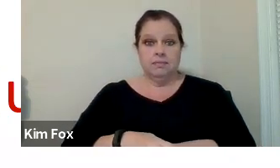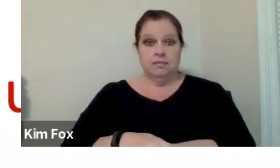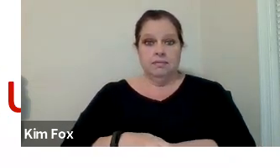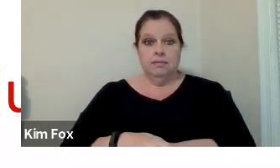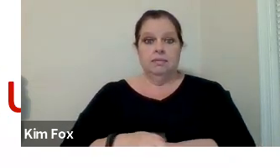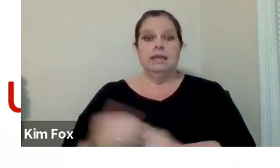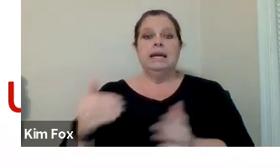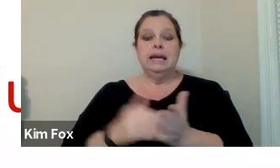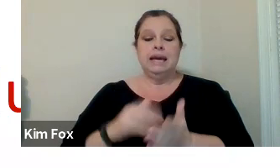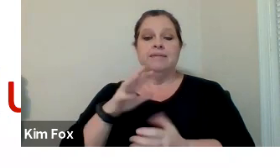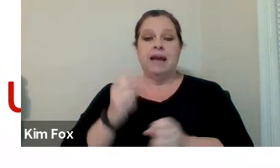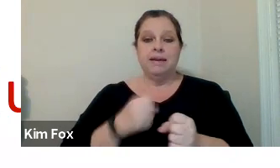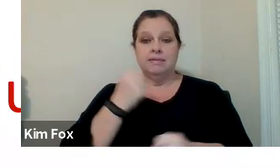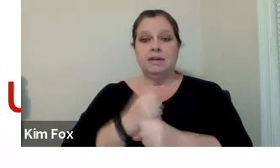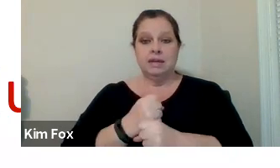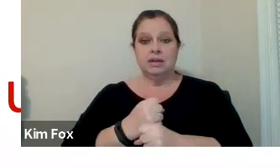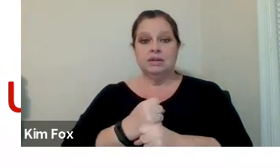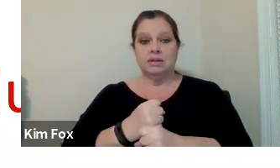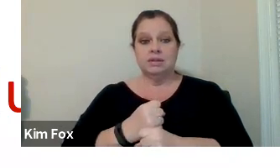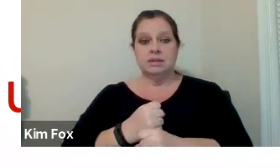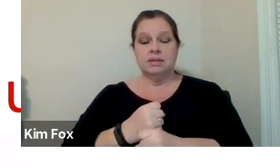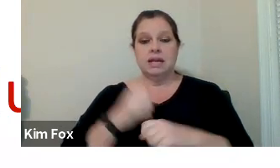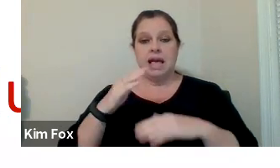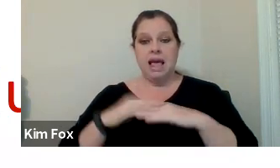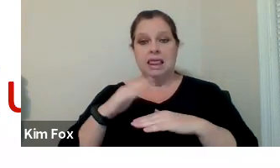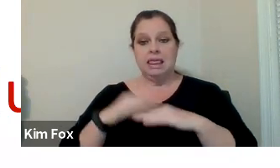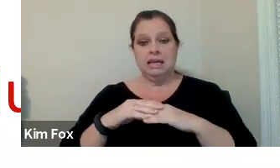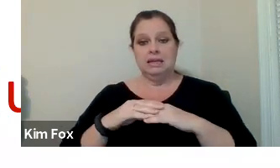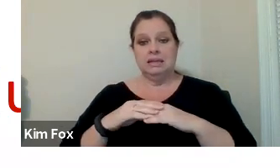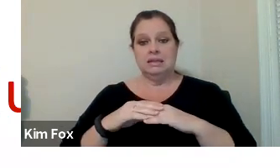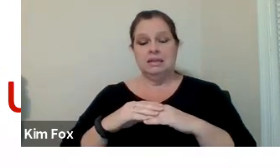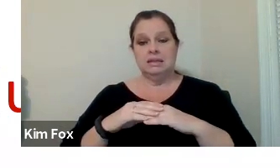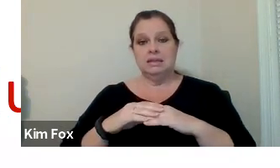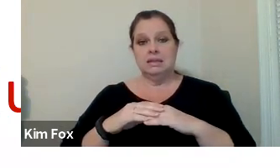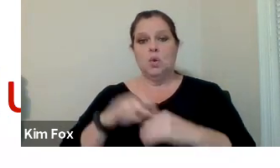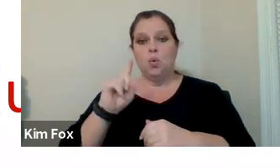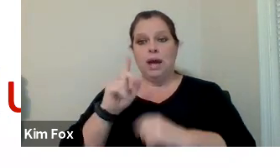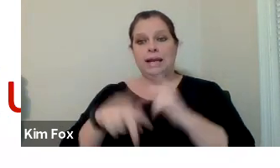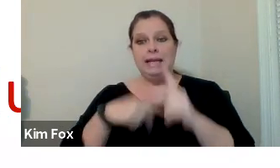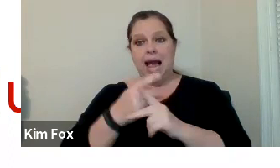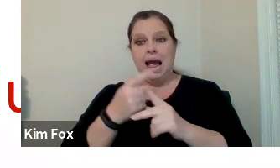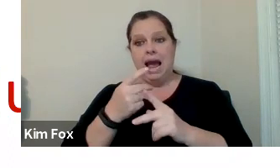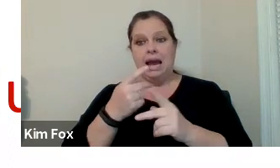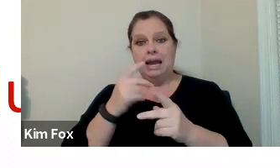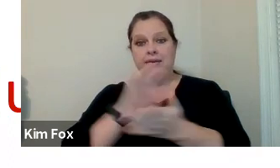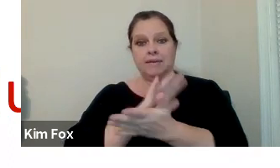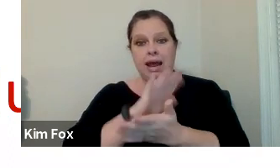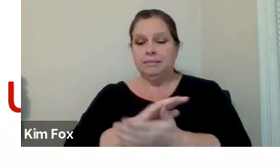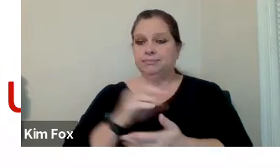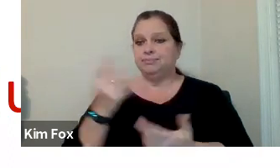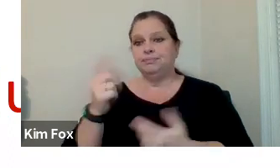again, 5 years, and it only has to be at least one type of document. So